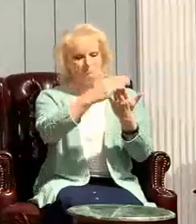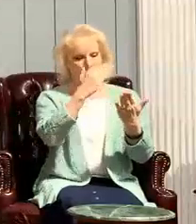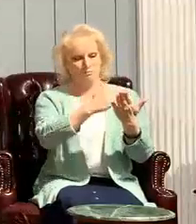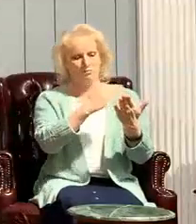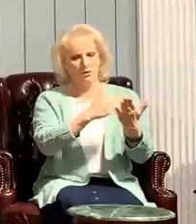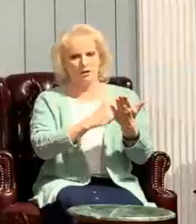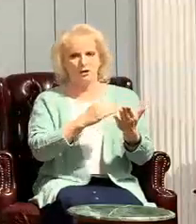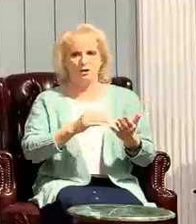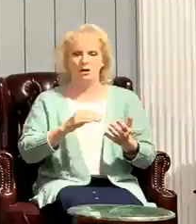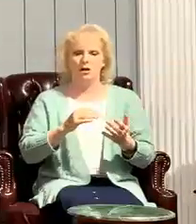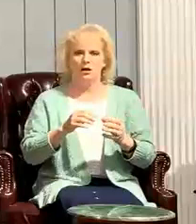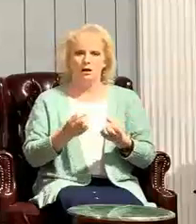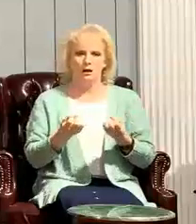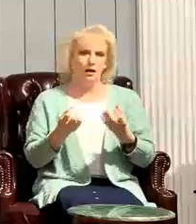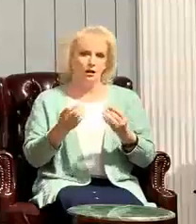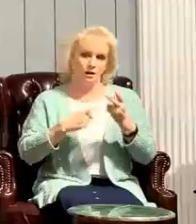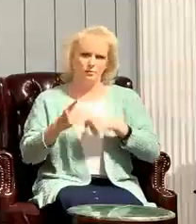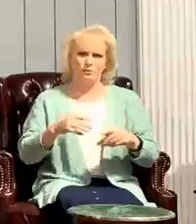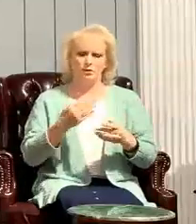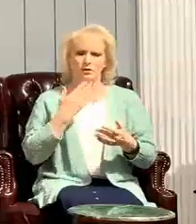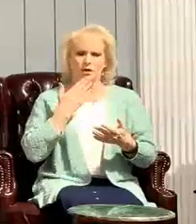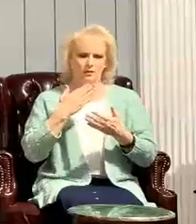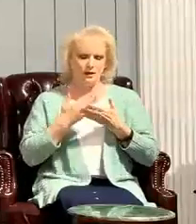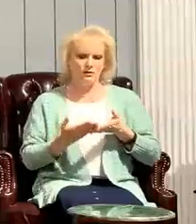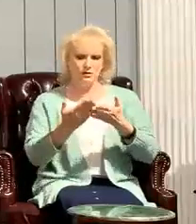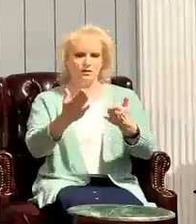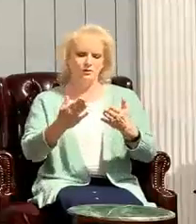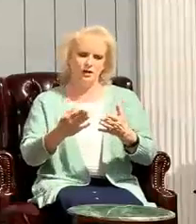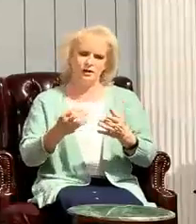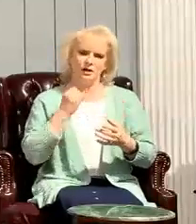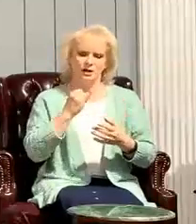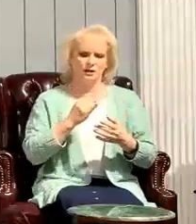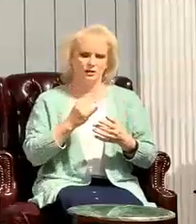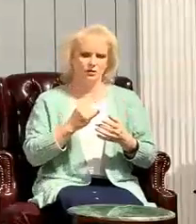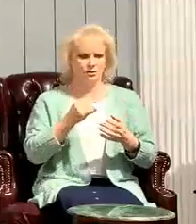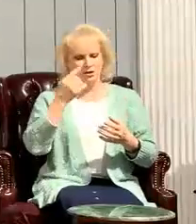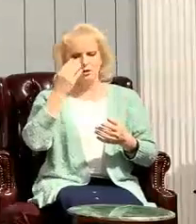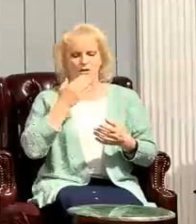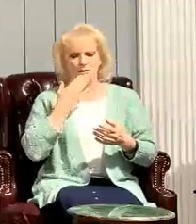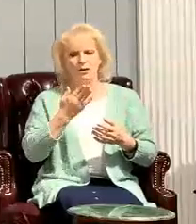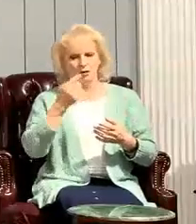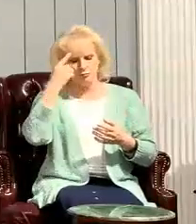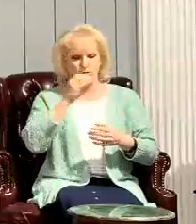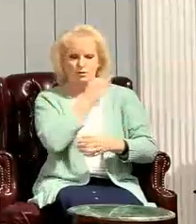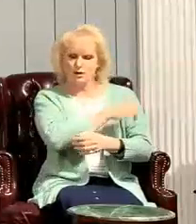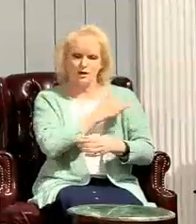lot of people. Thanksgiving is like that. Thanksgiving is, you know, for the country that we live in and for the bounty that we have.